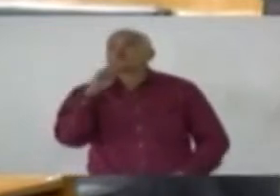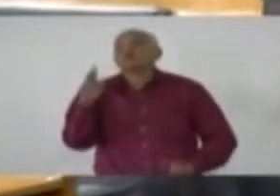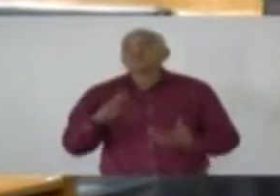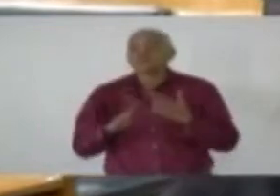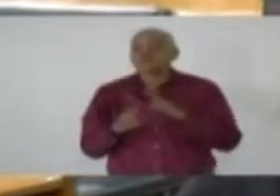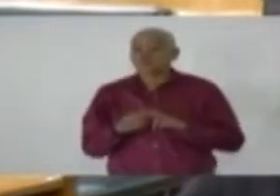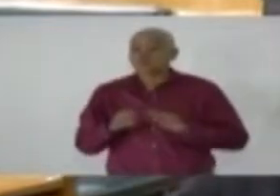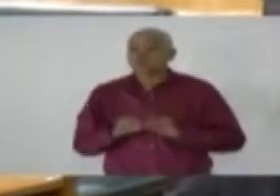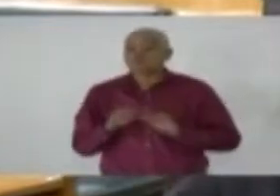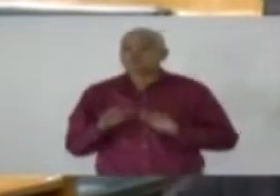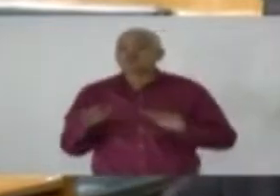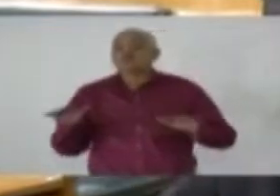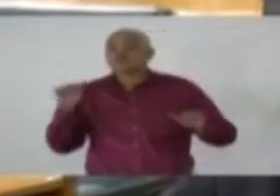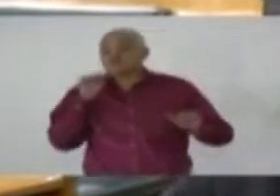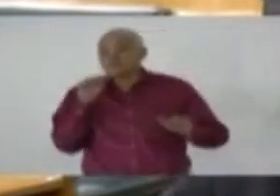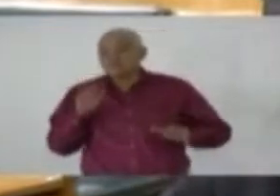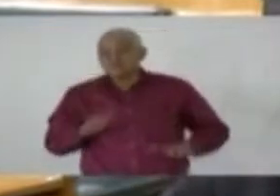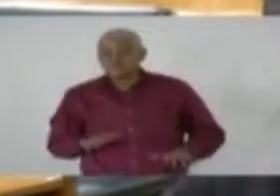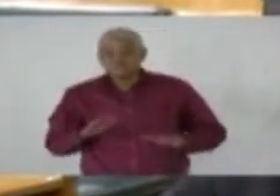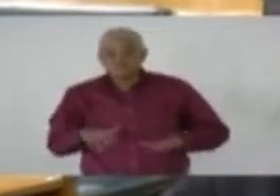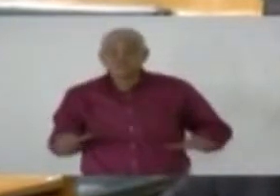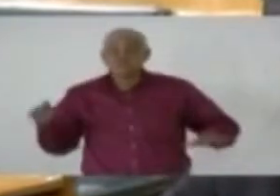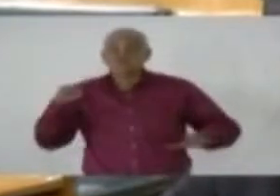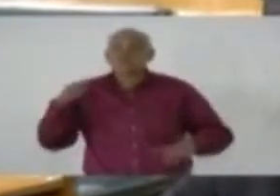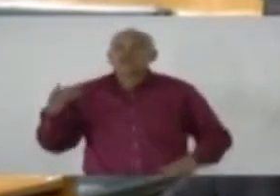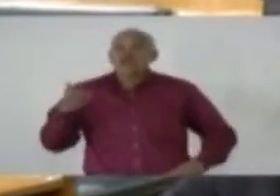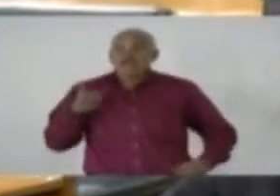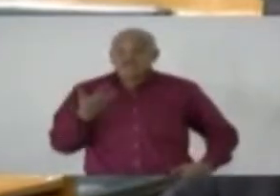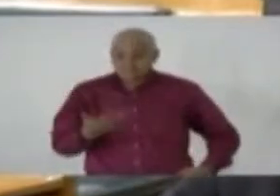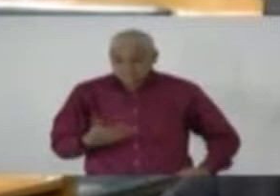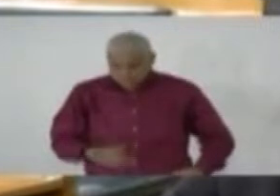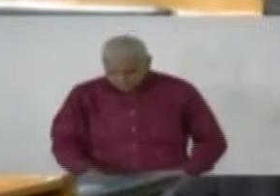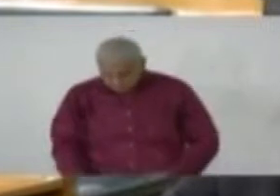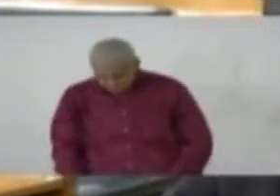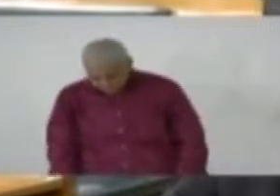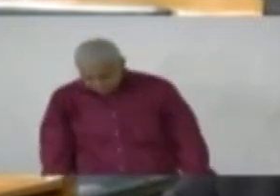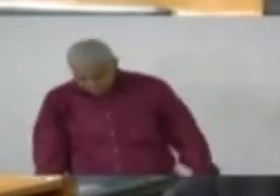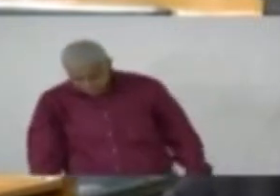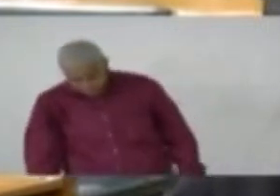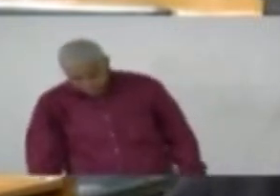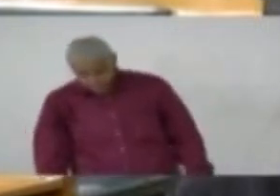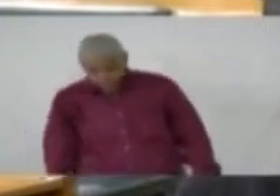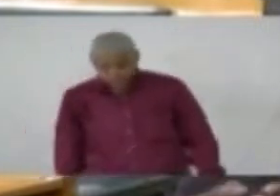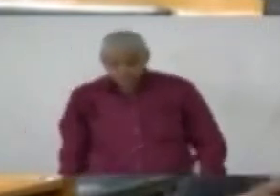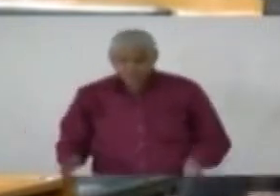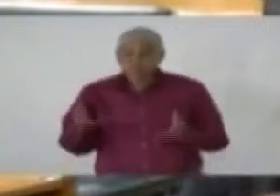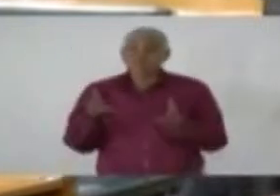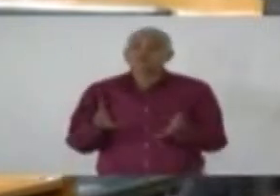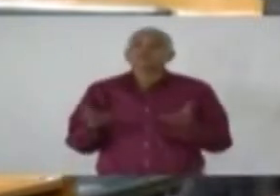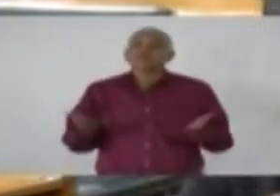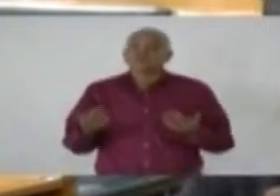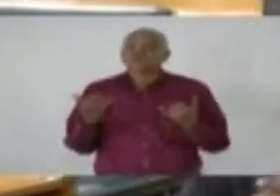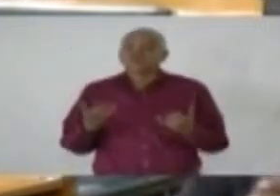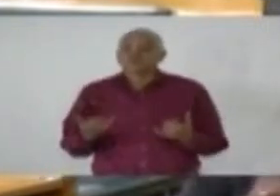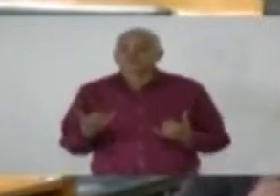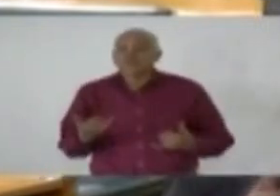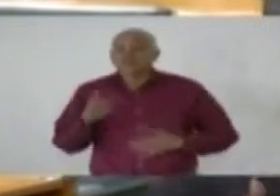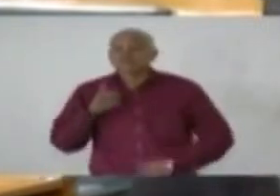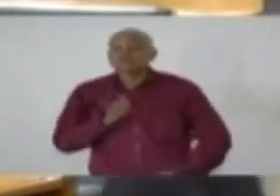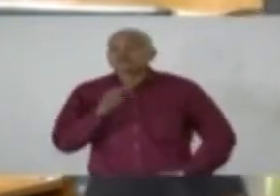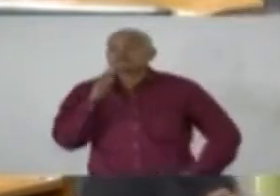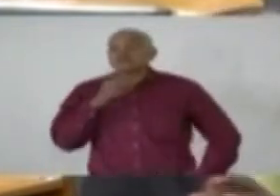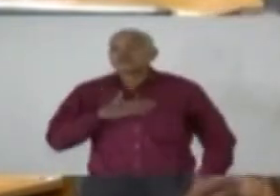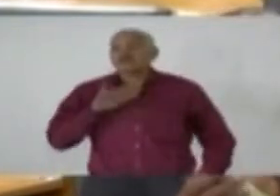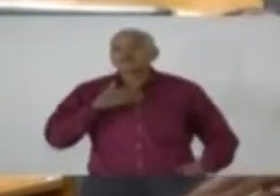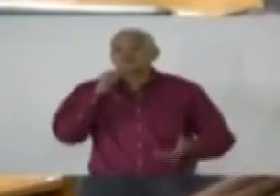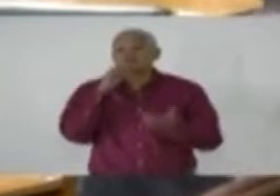numbered among the blessed children that He has, and to be present here today. I'm very grateful to my